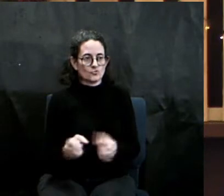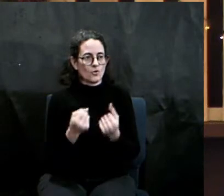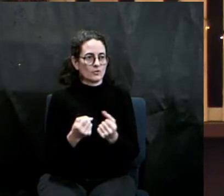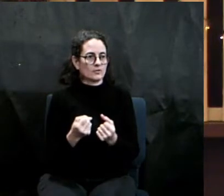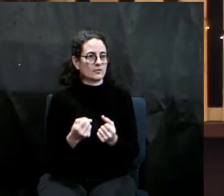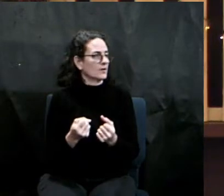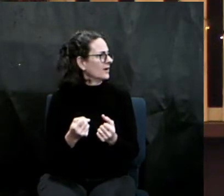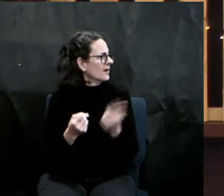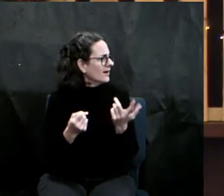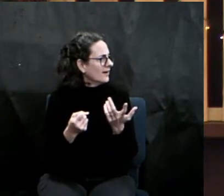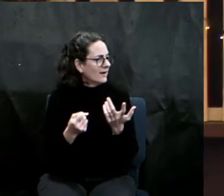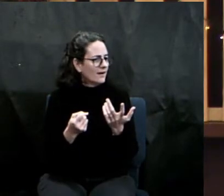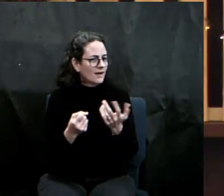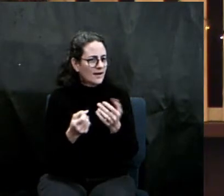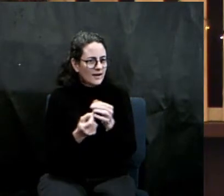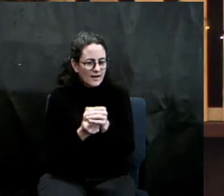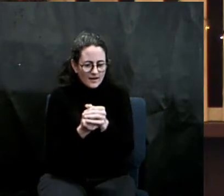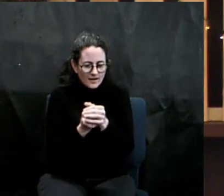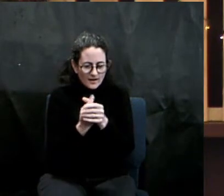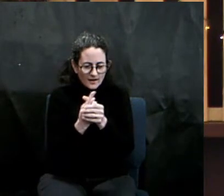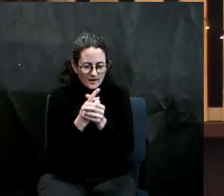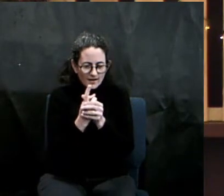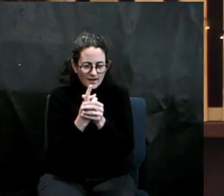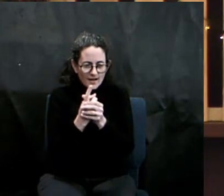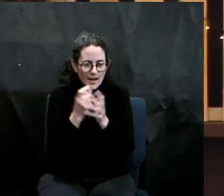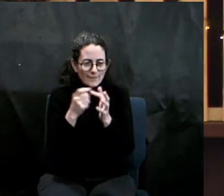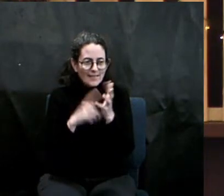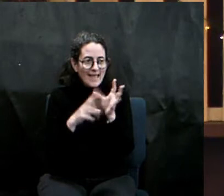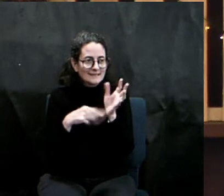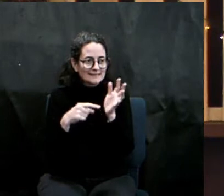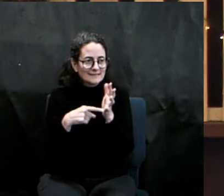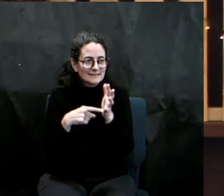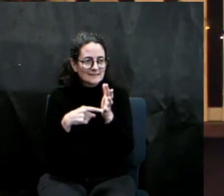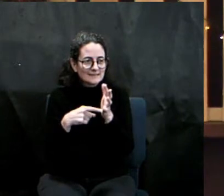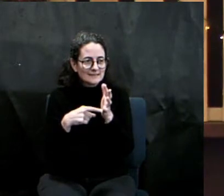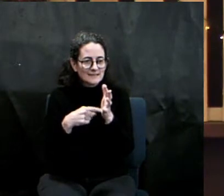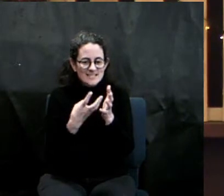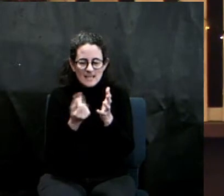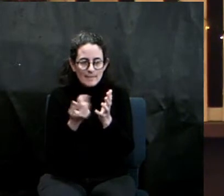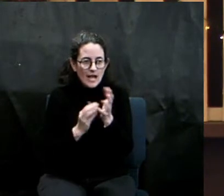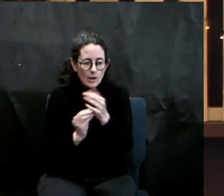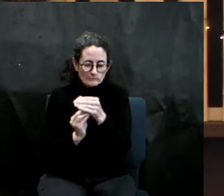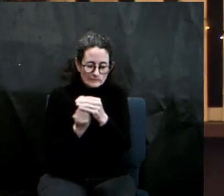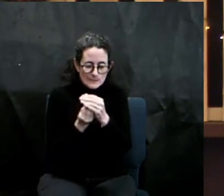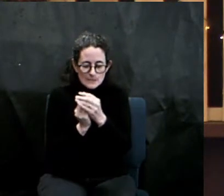Here we see a small plant has found a way to grow up through that path.